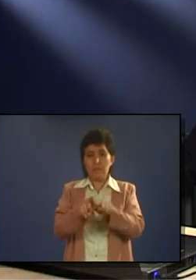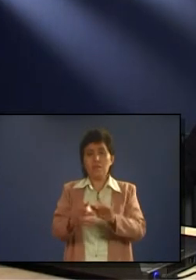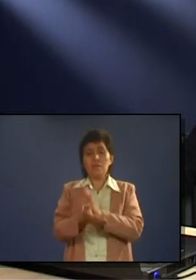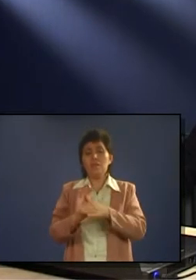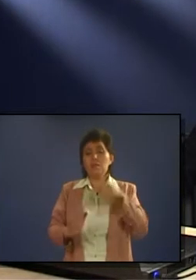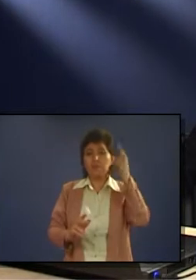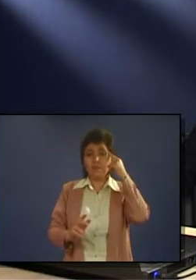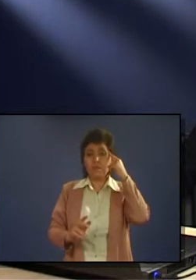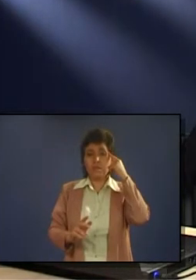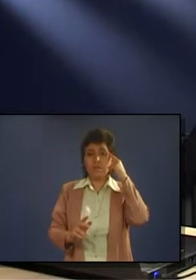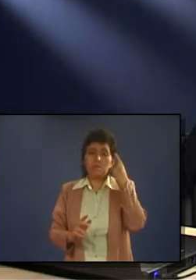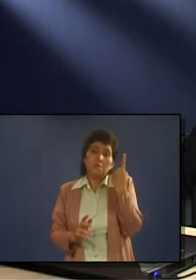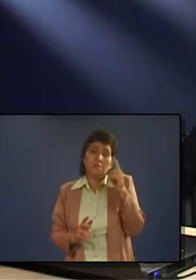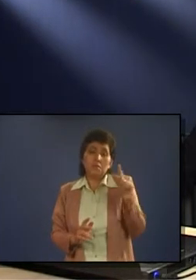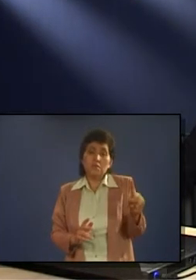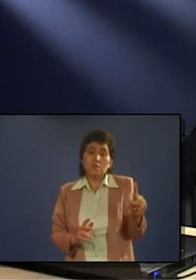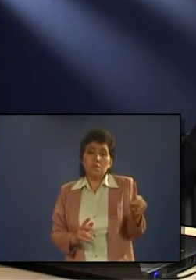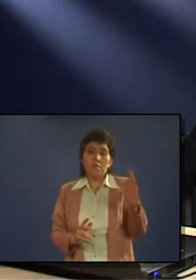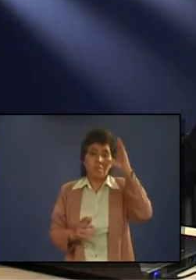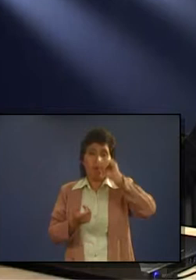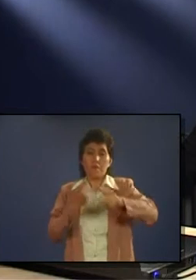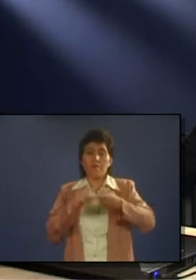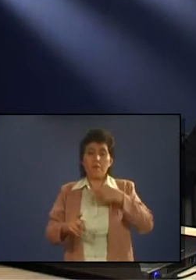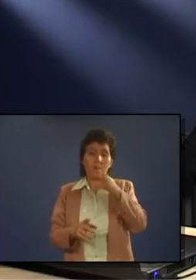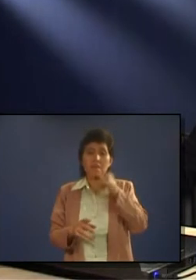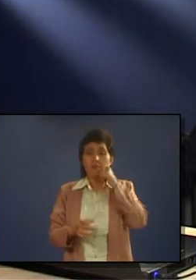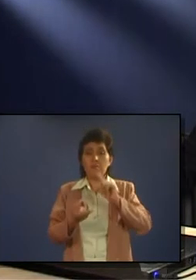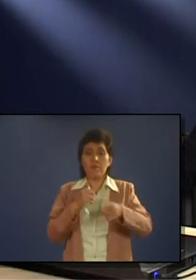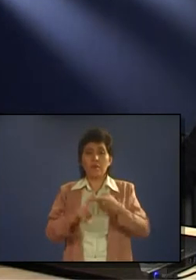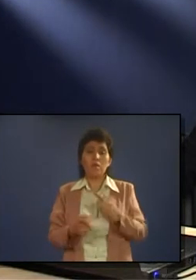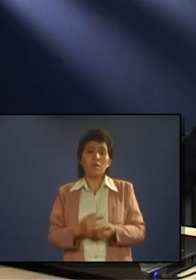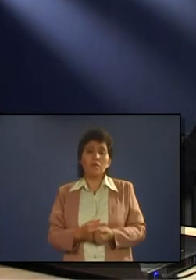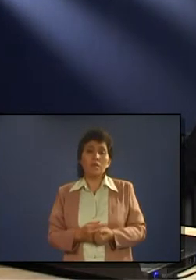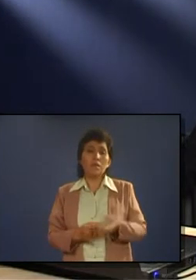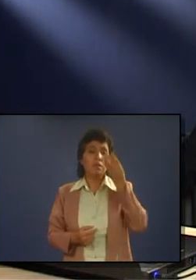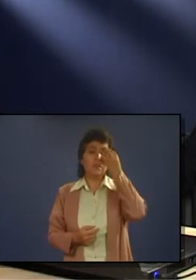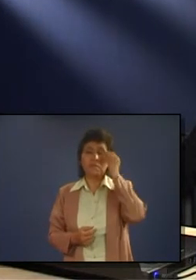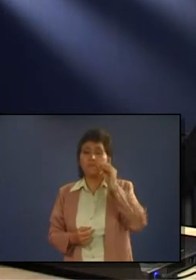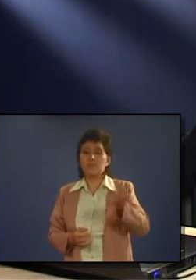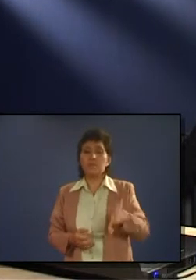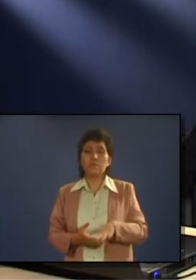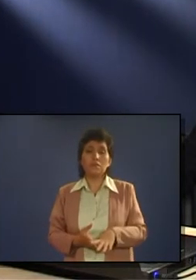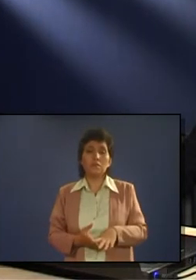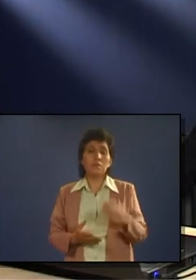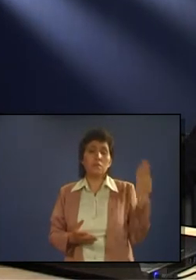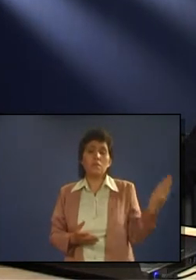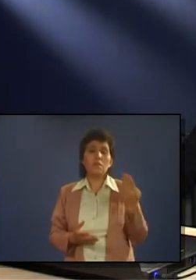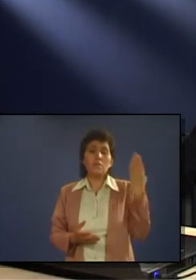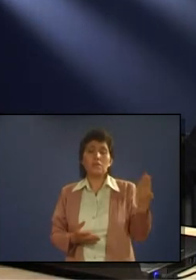they think that it is just a boyfriend and girlfriend quarreling, okay? They're just a normal quarrel,